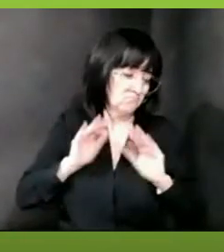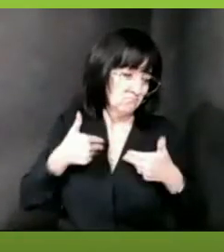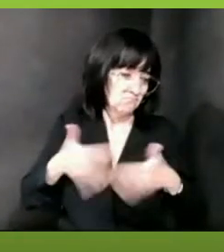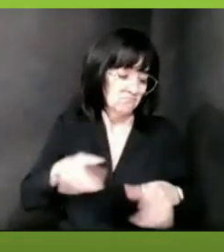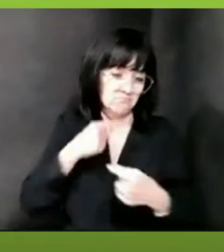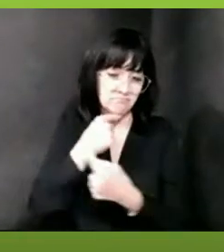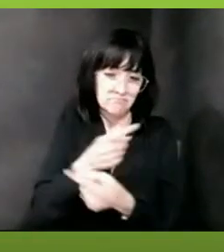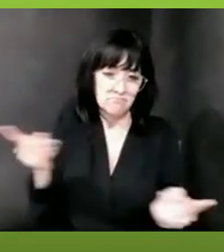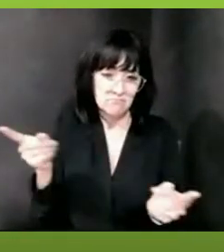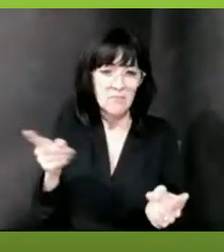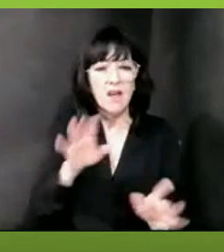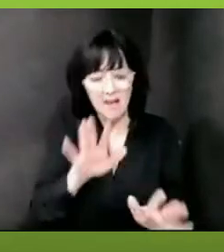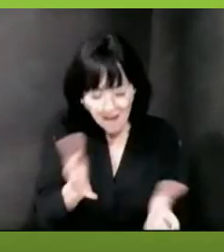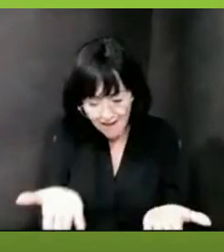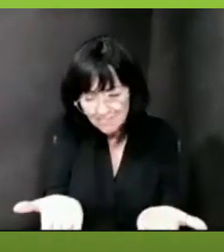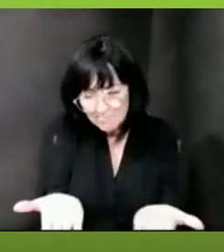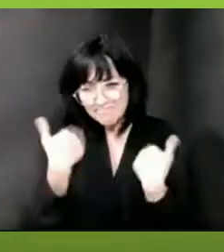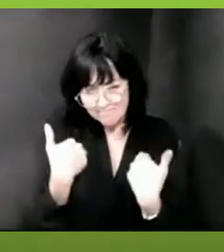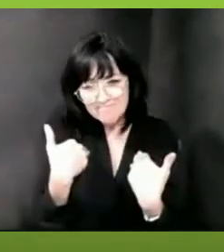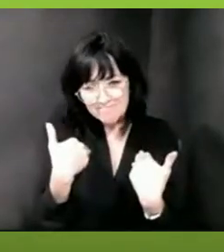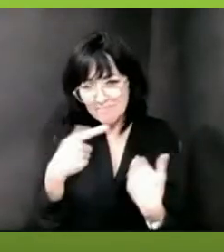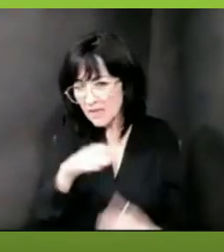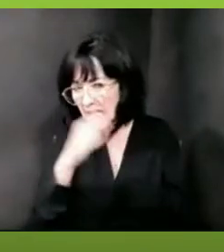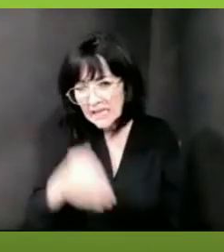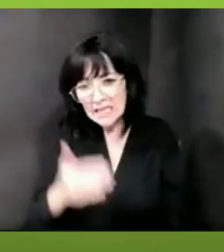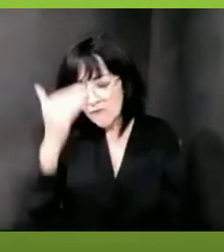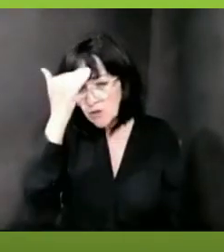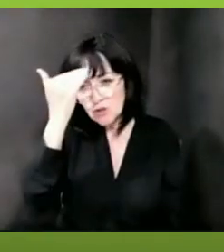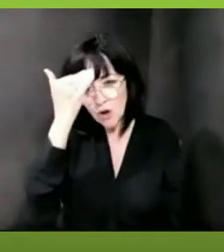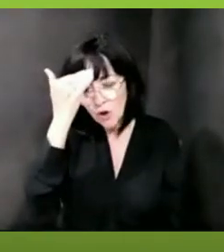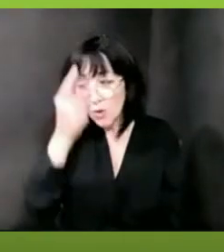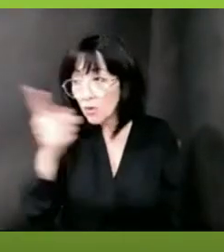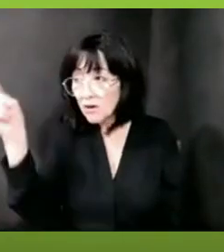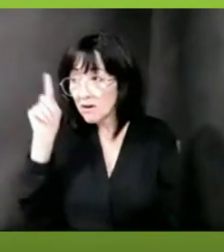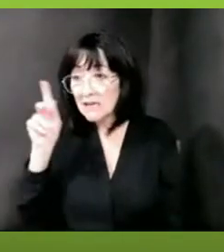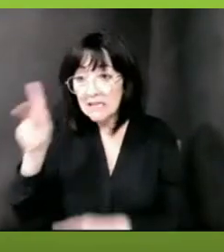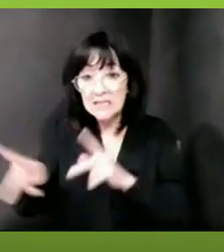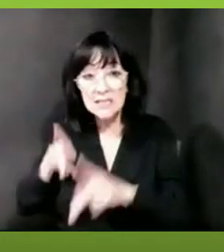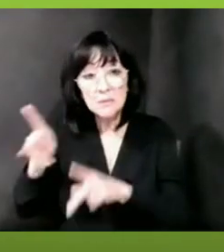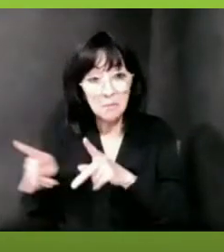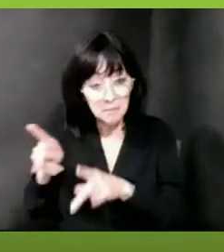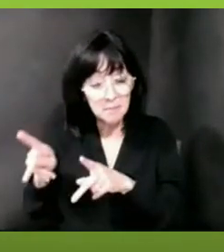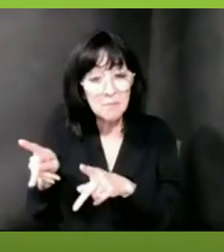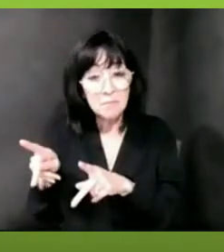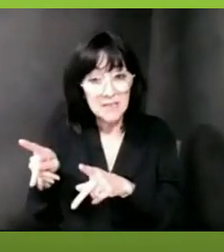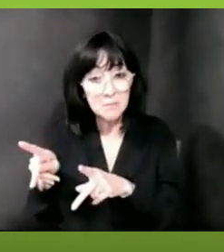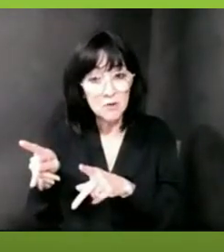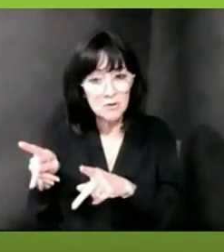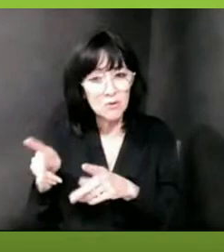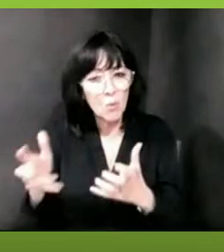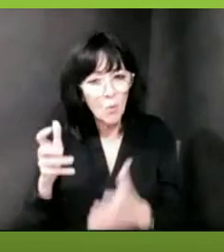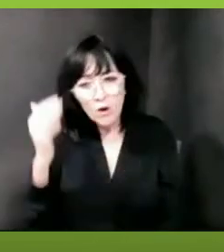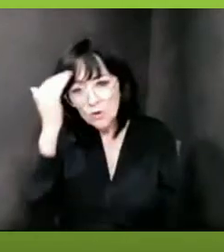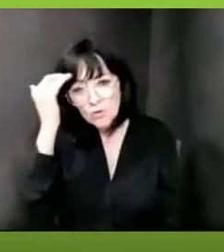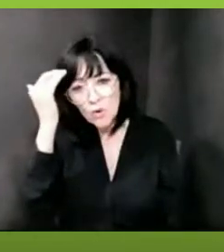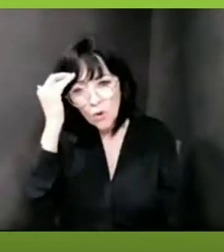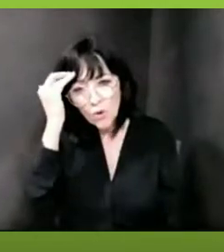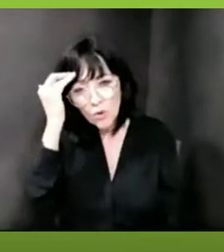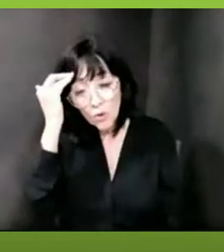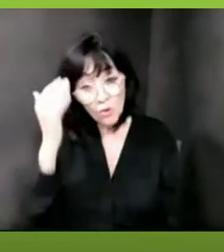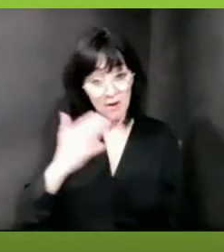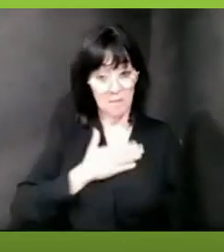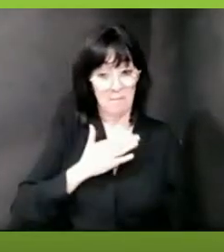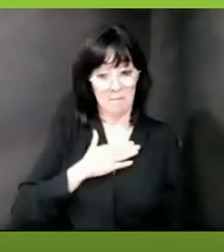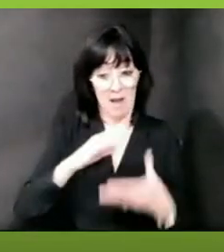never know who's listening to you. My story has gotten me here. My story has gotten me through